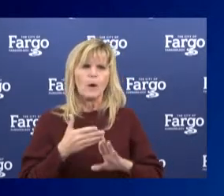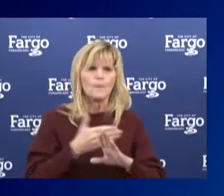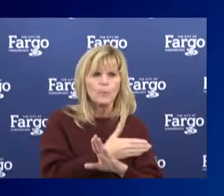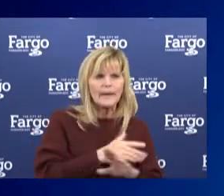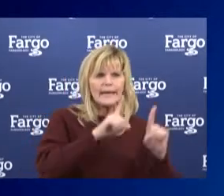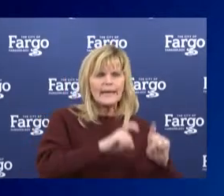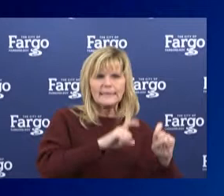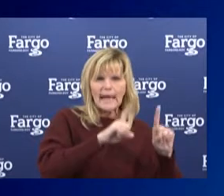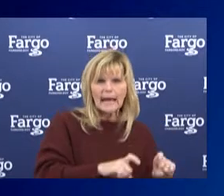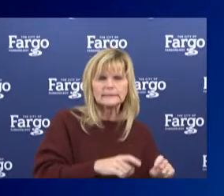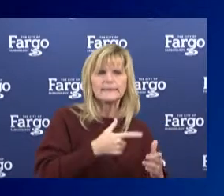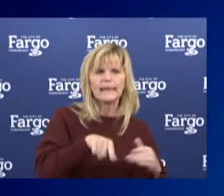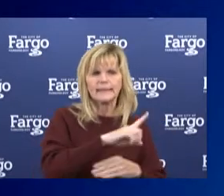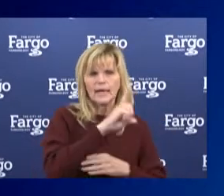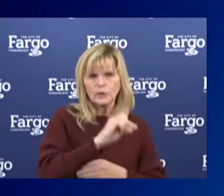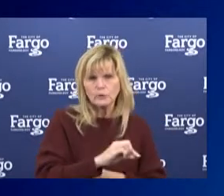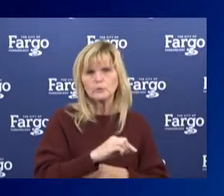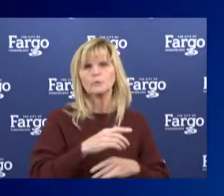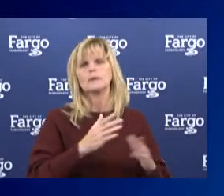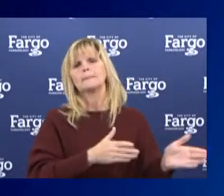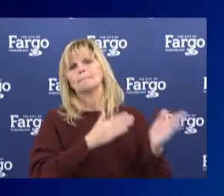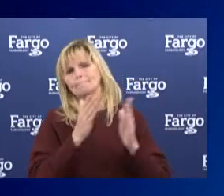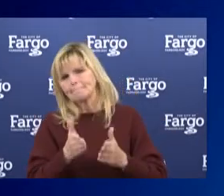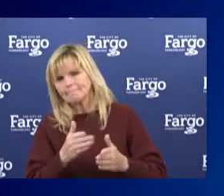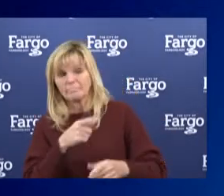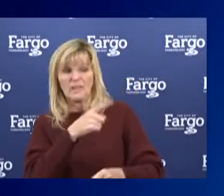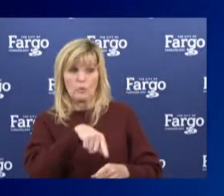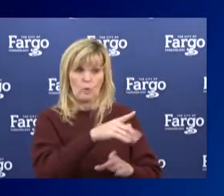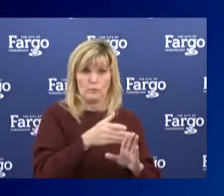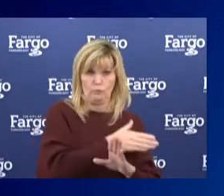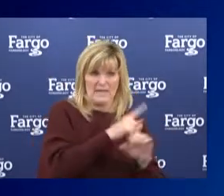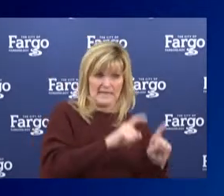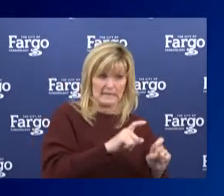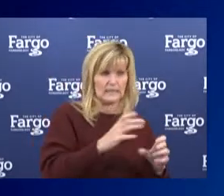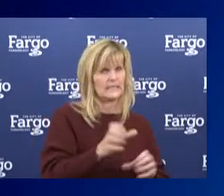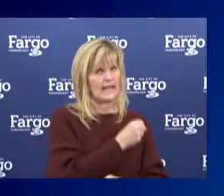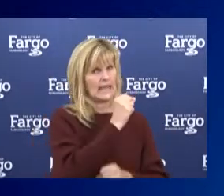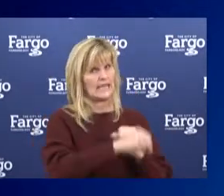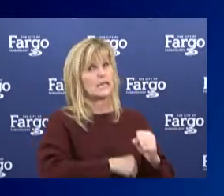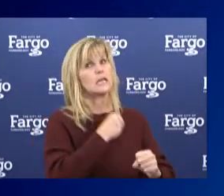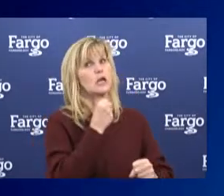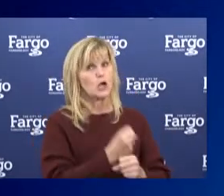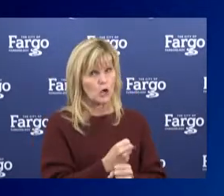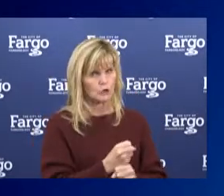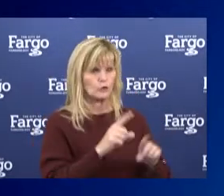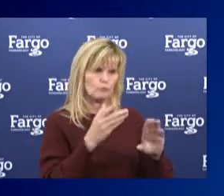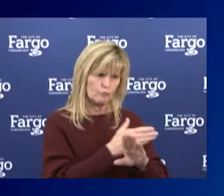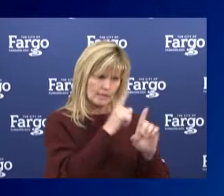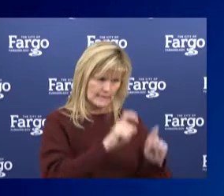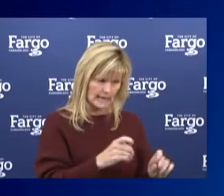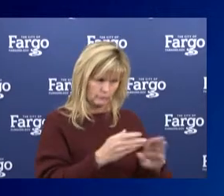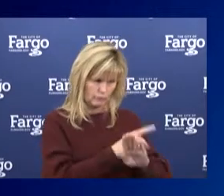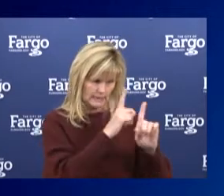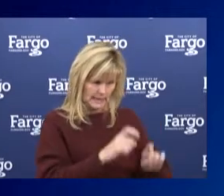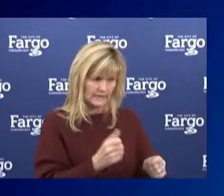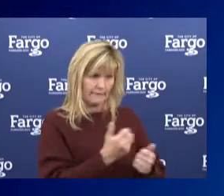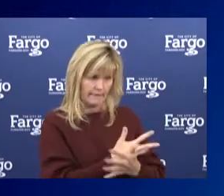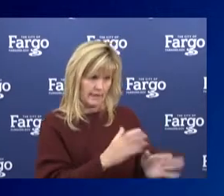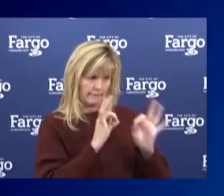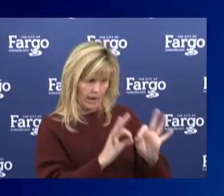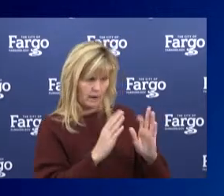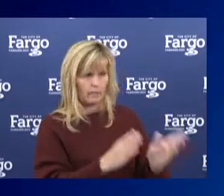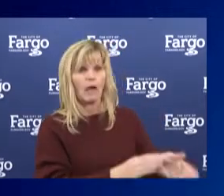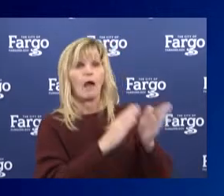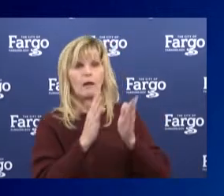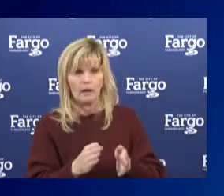preclinical stages of testing, which can take years. And then if it all looks good, it goes into clinical